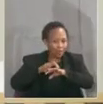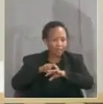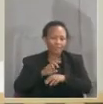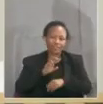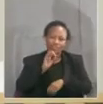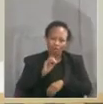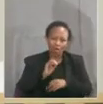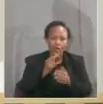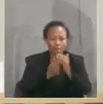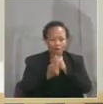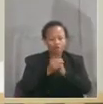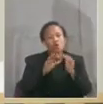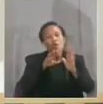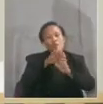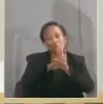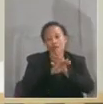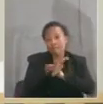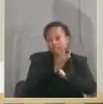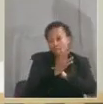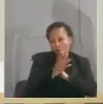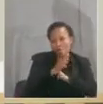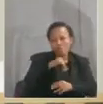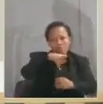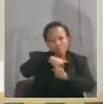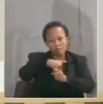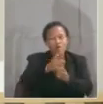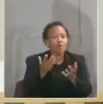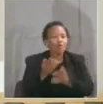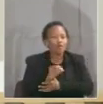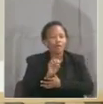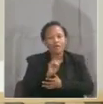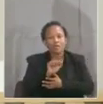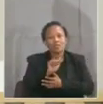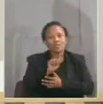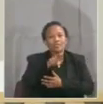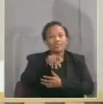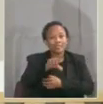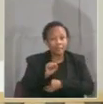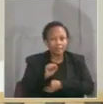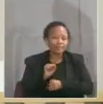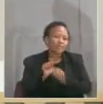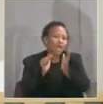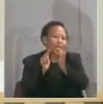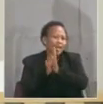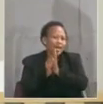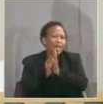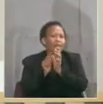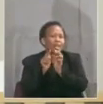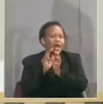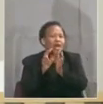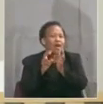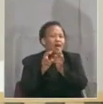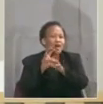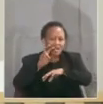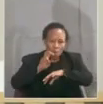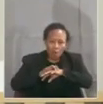on Program 4 or within SAPS, and also the legal requirements then that